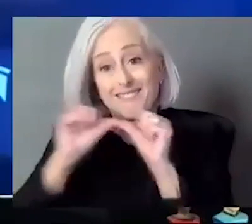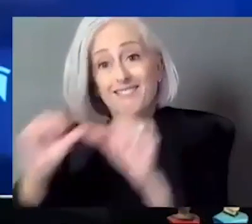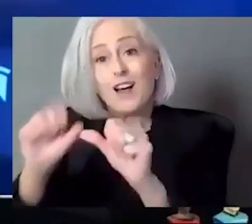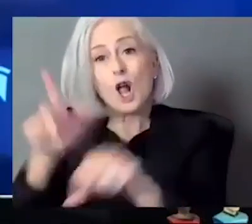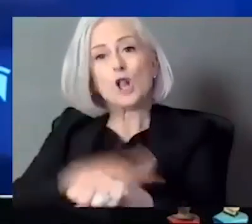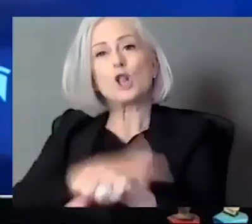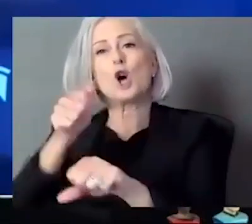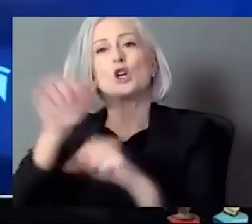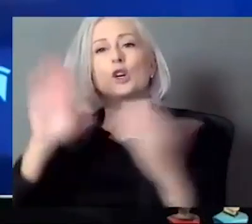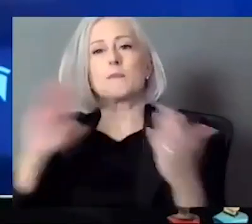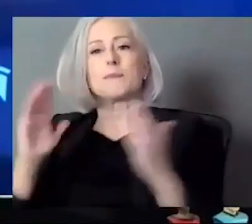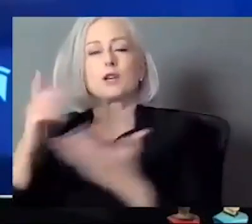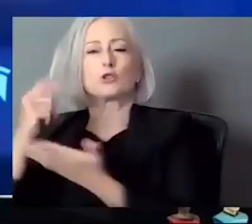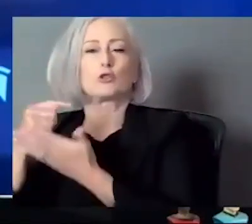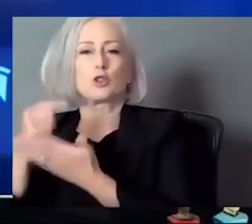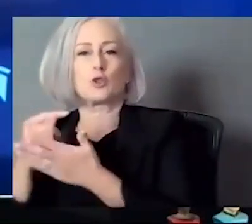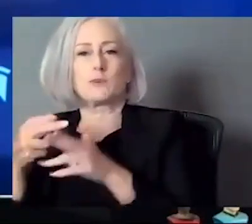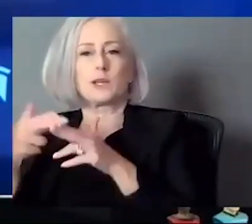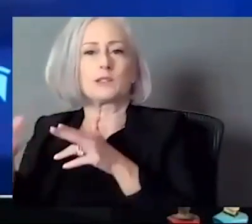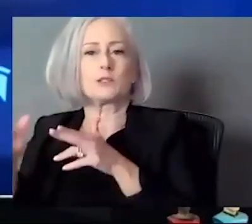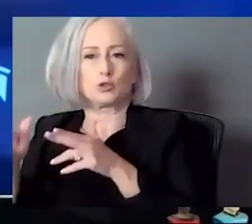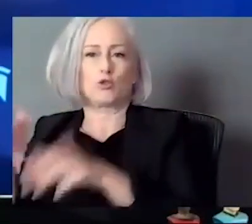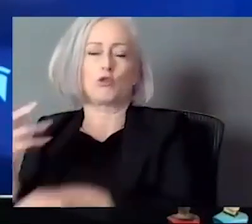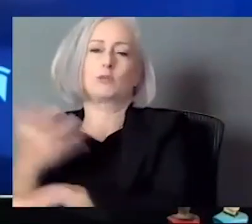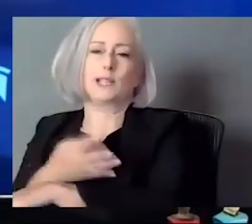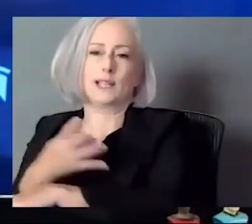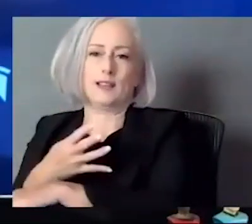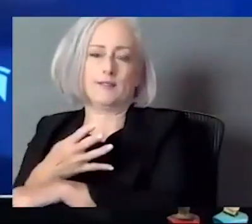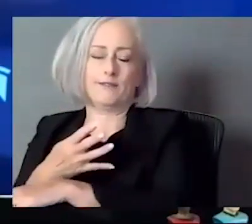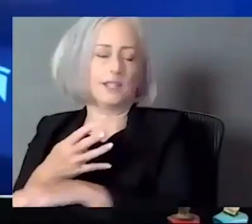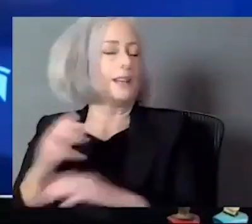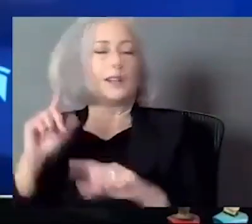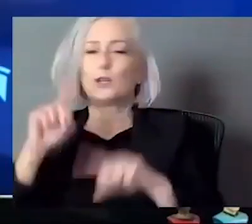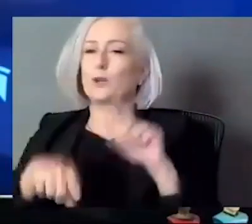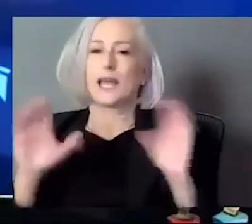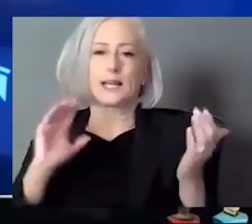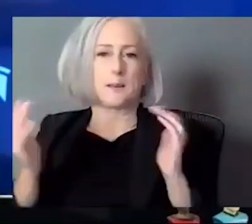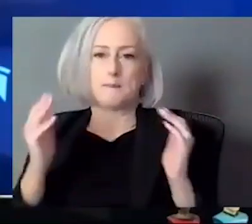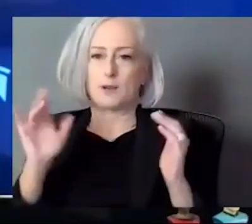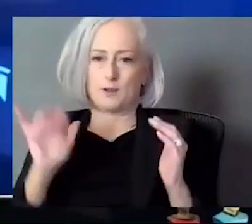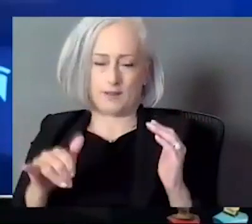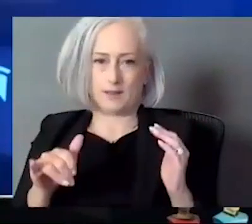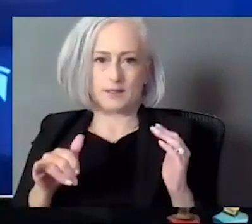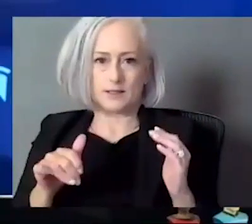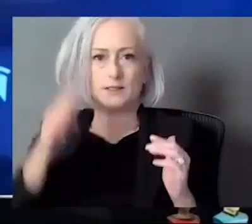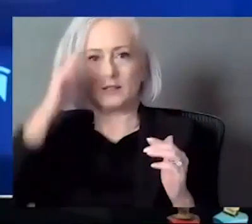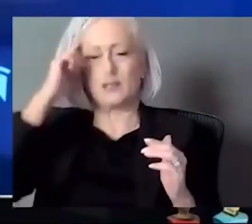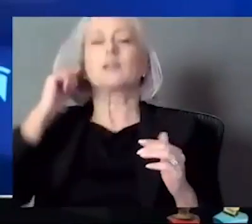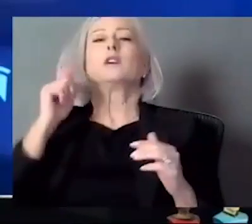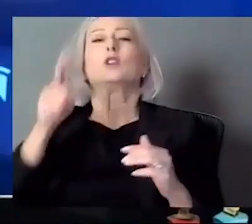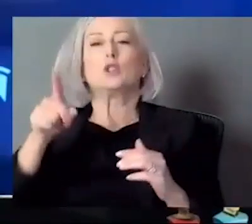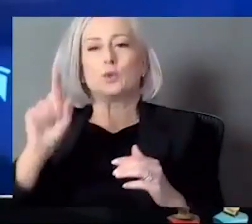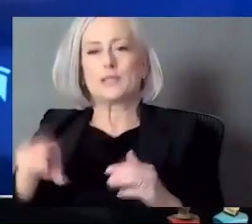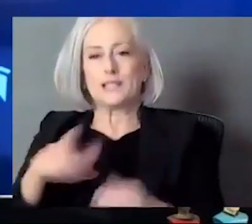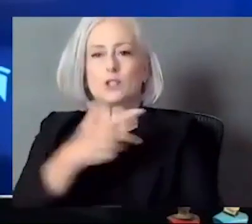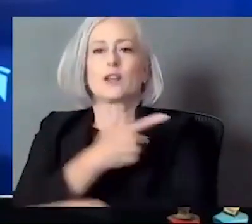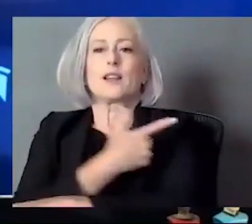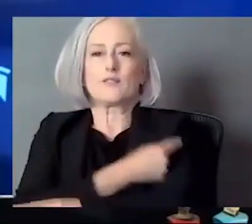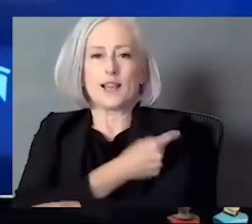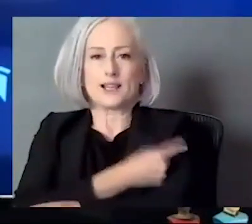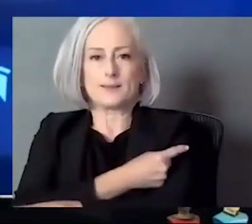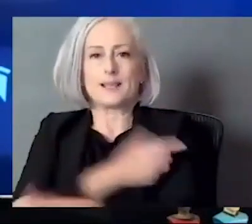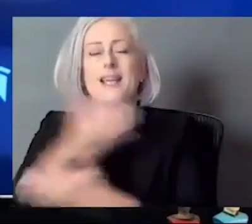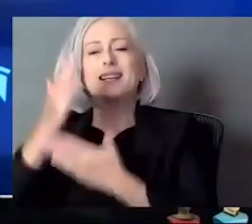to go. It's not, it's just not even comparable. But you can even get vaccinated. There are some conditions in which we'll go ahead and